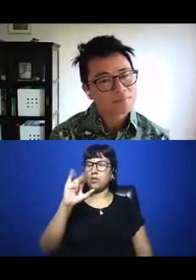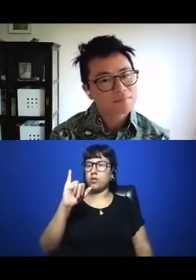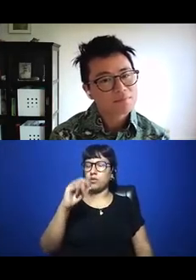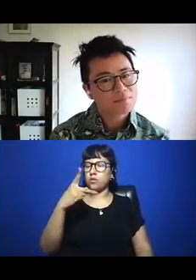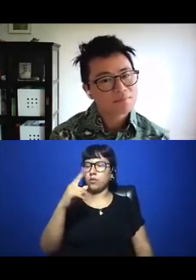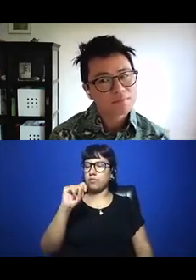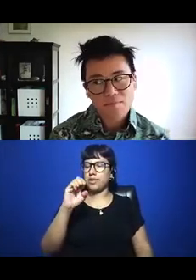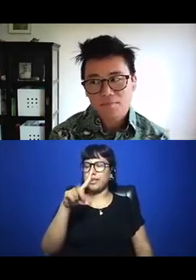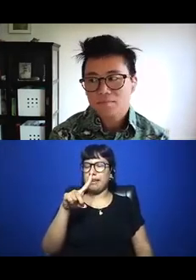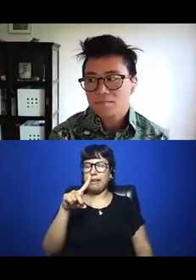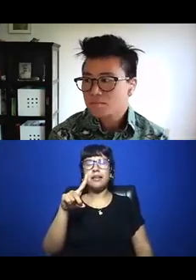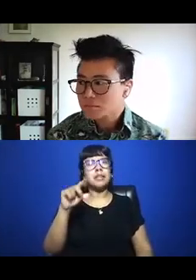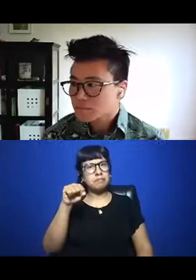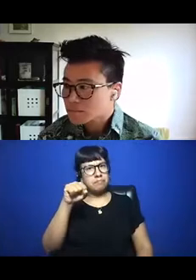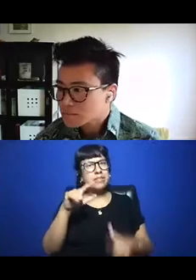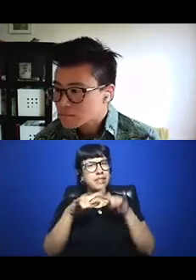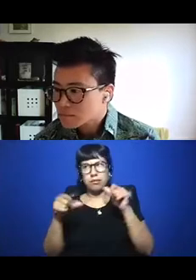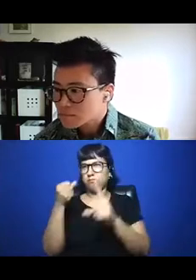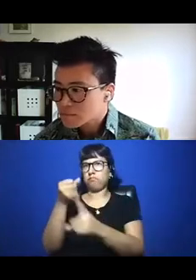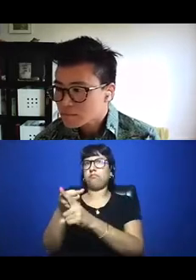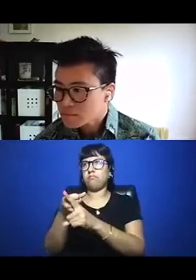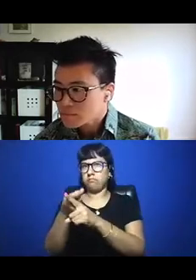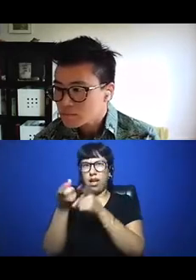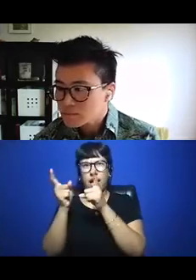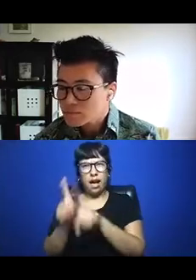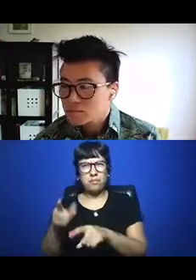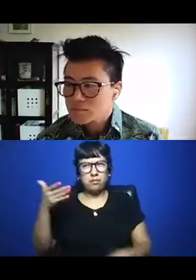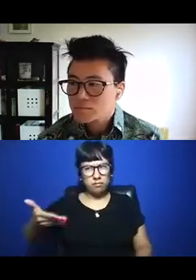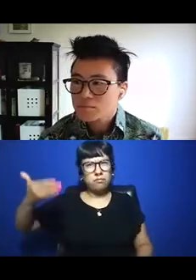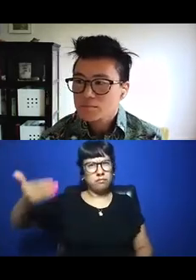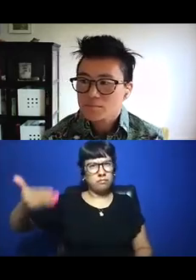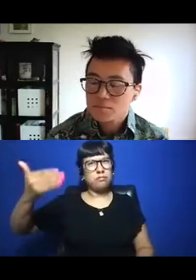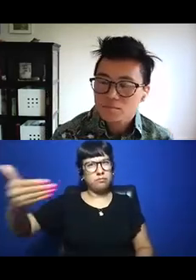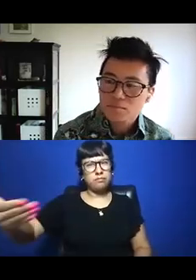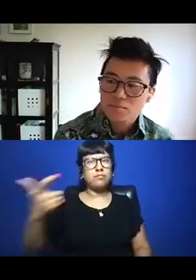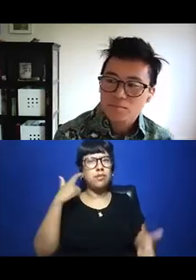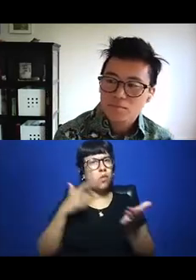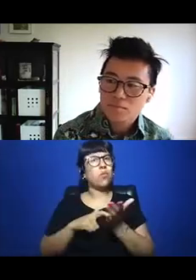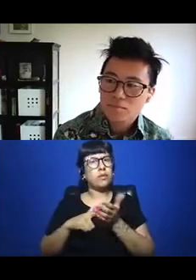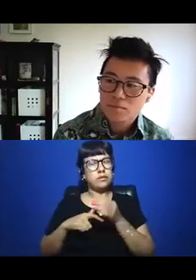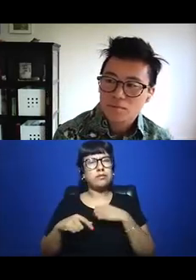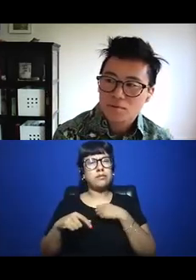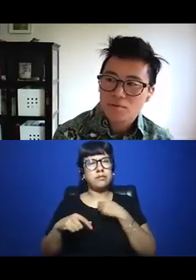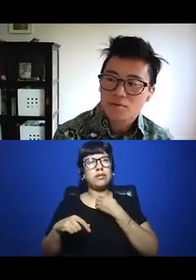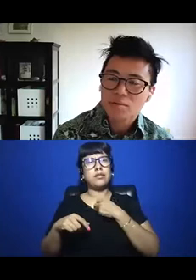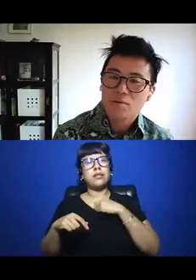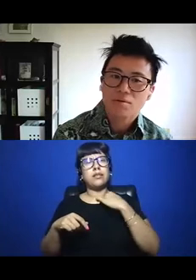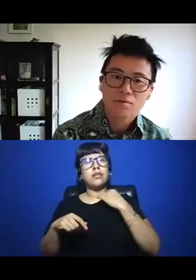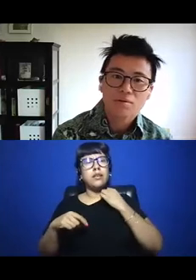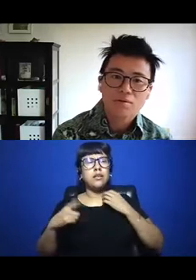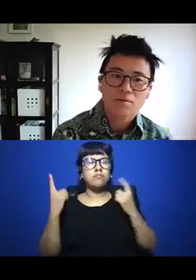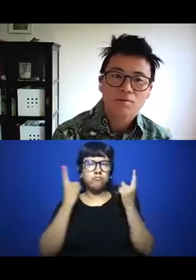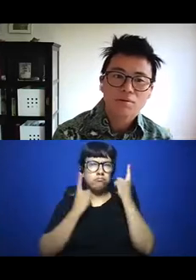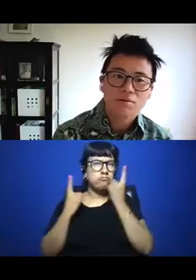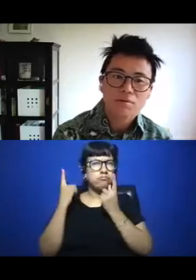same time, these incidents are quite often, I have heard. So that makes me wonder what